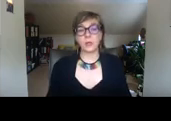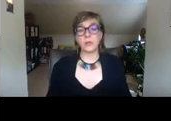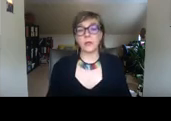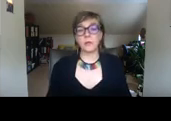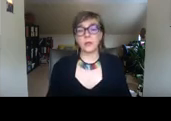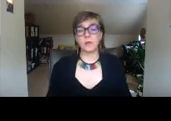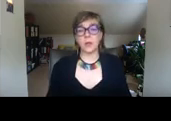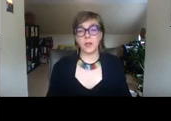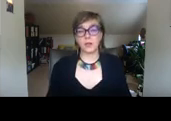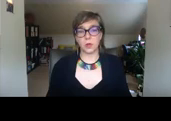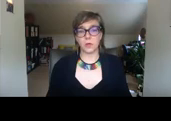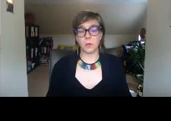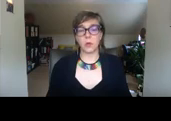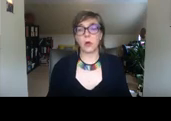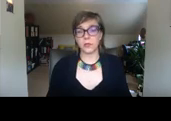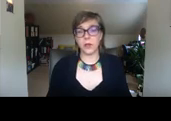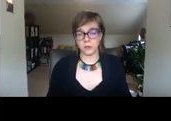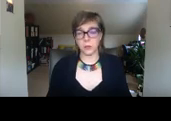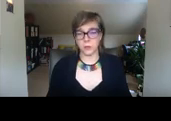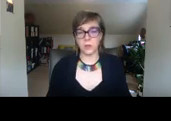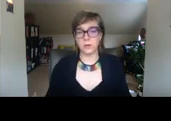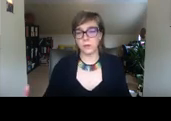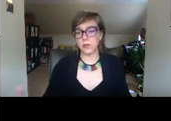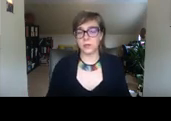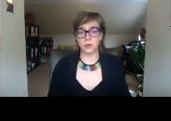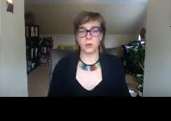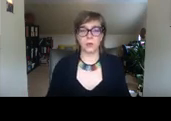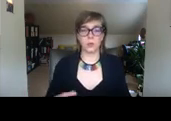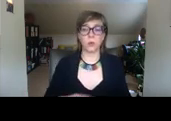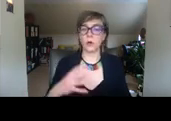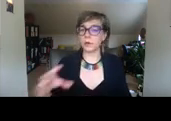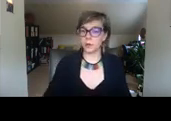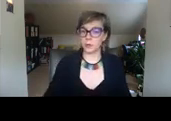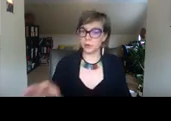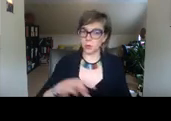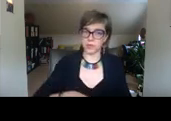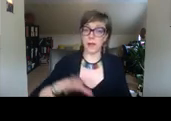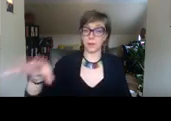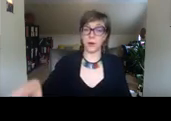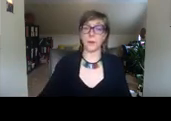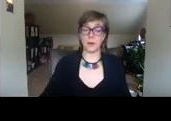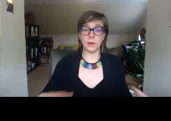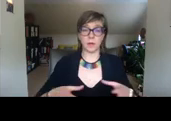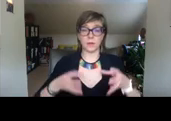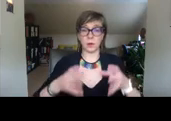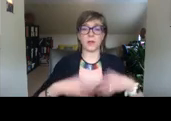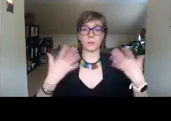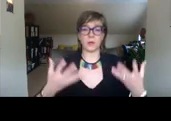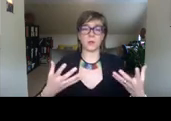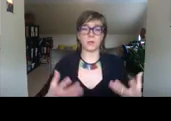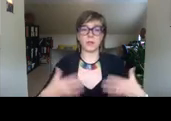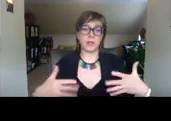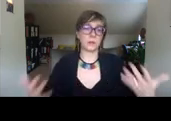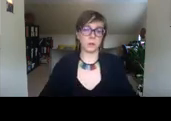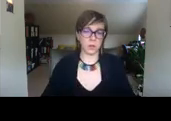And so the reliance on remote contract interpreters, right, freelance interpreters or interpreters who are staff for a company, right, but the